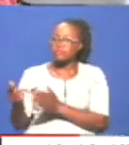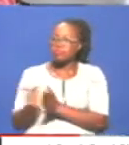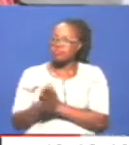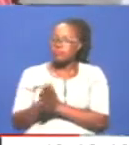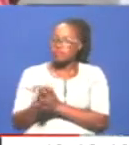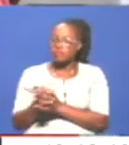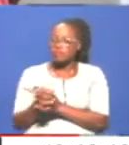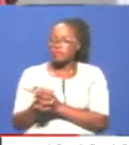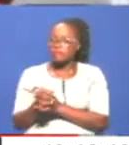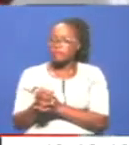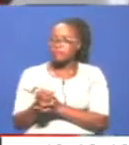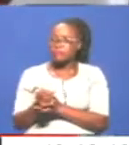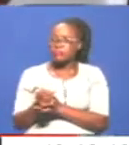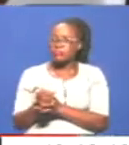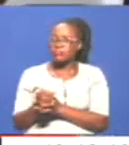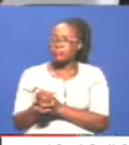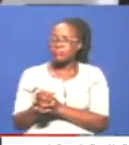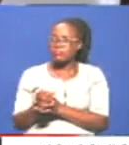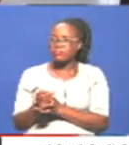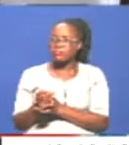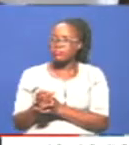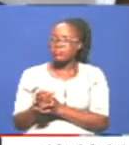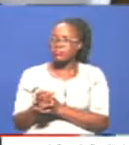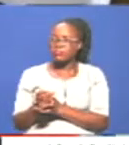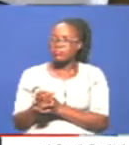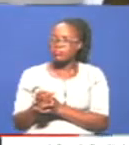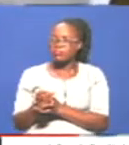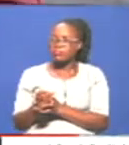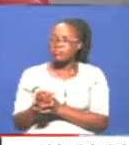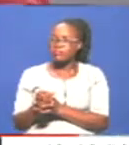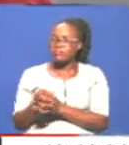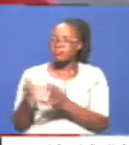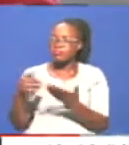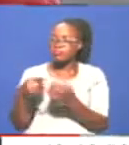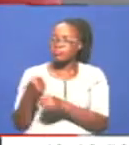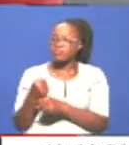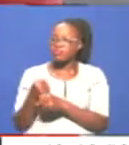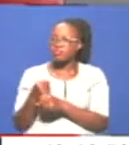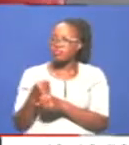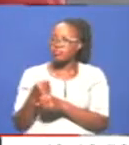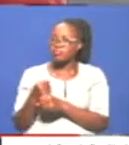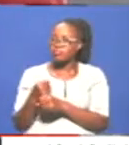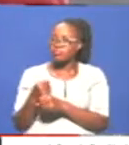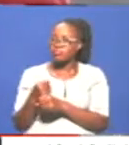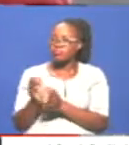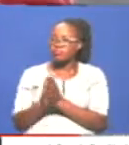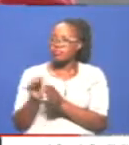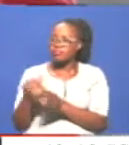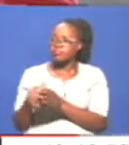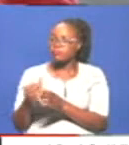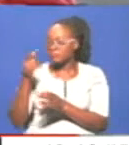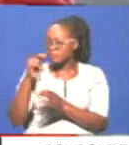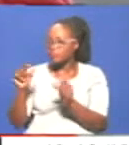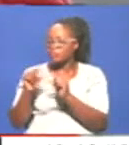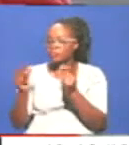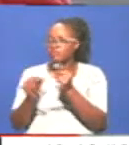Yes. Mm-hmm. Yeah. So over the years, what you do is that within each age group,